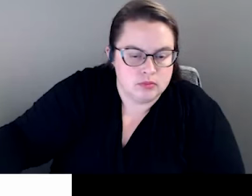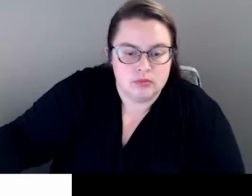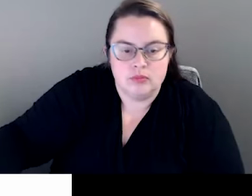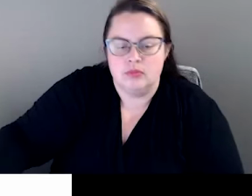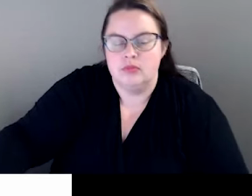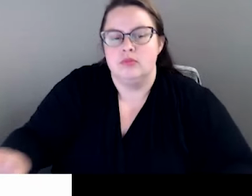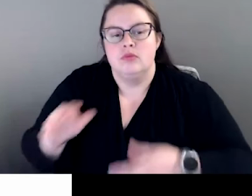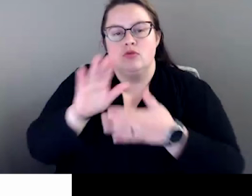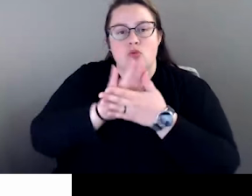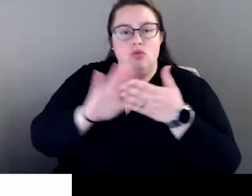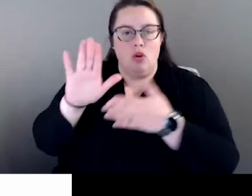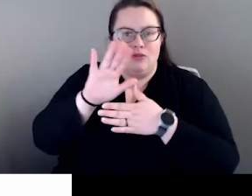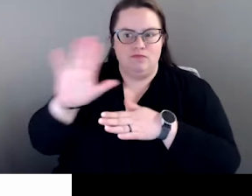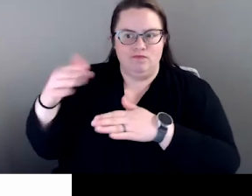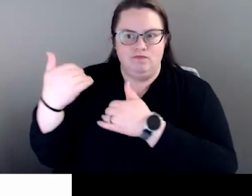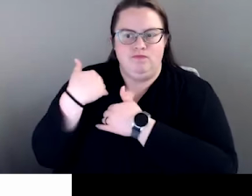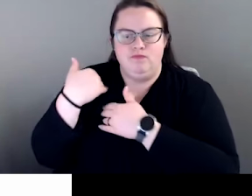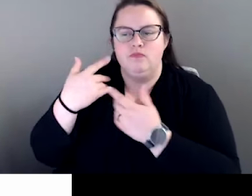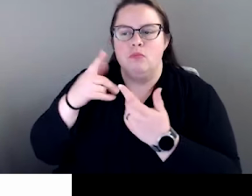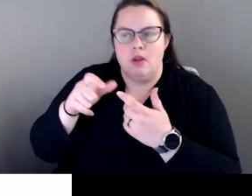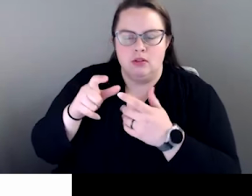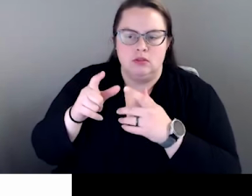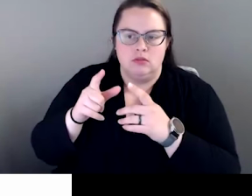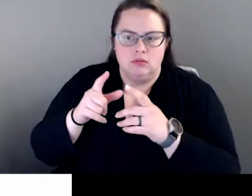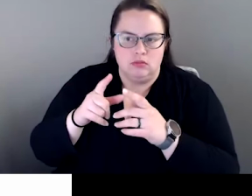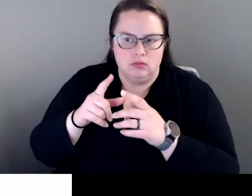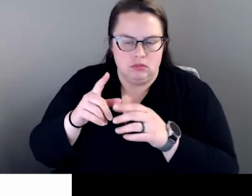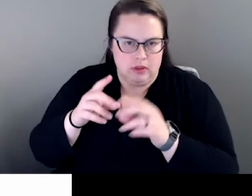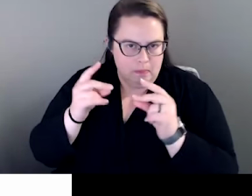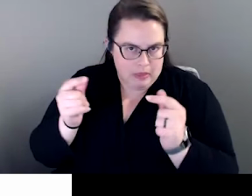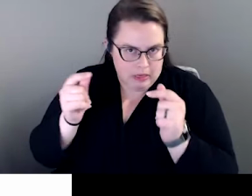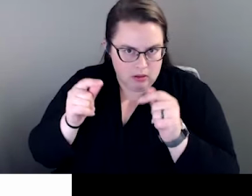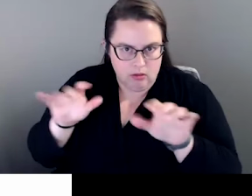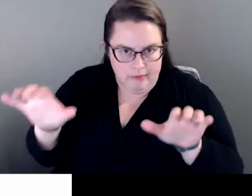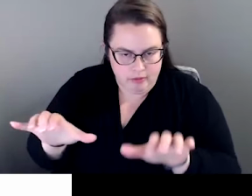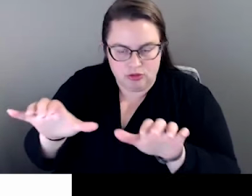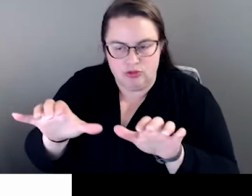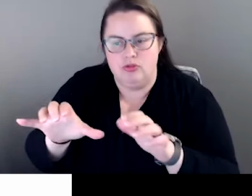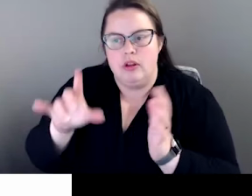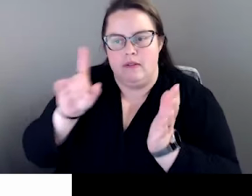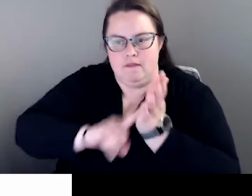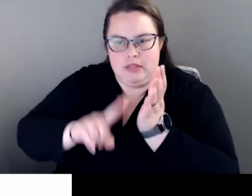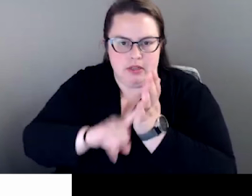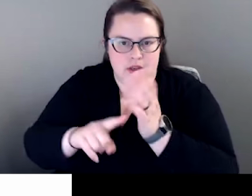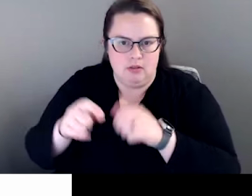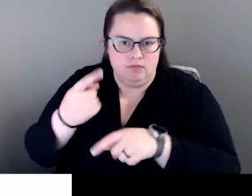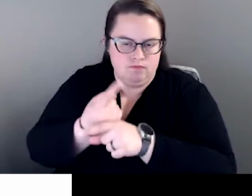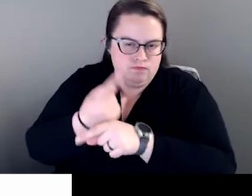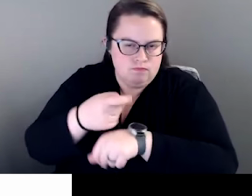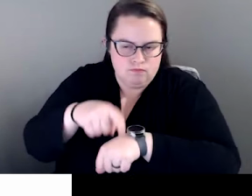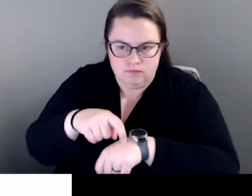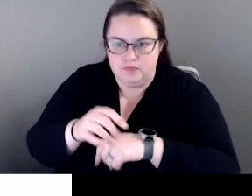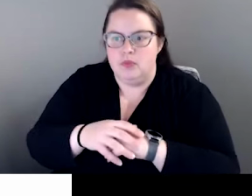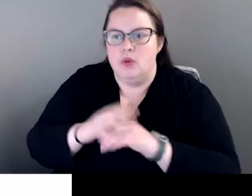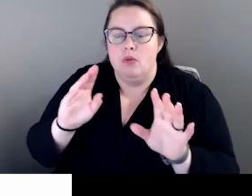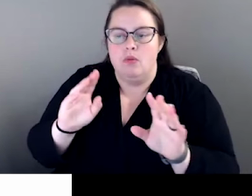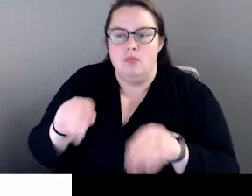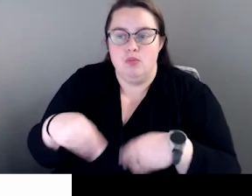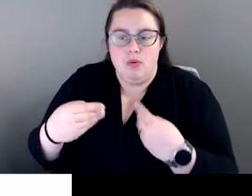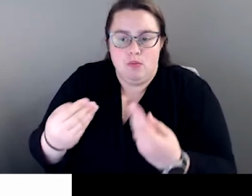immediate action and investigate in a timely manner. We provide reasonable supportive measures for students and